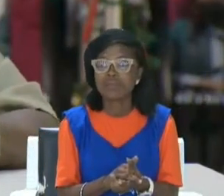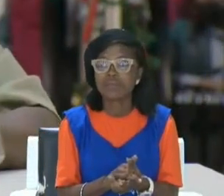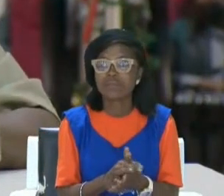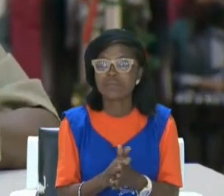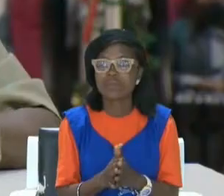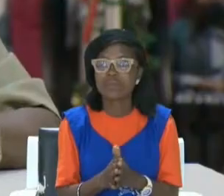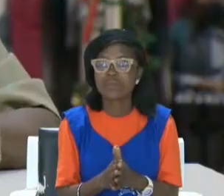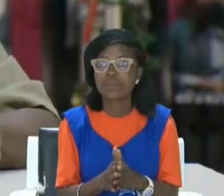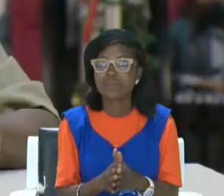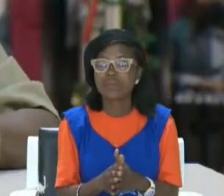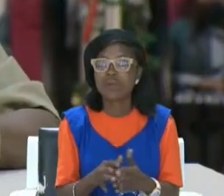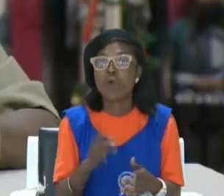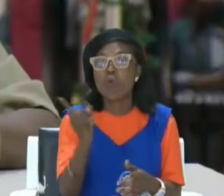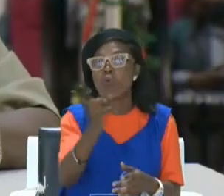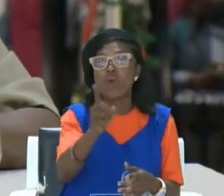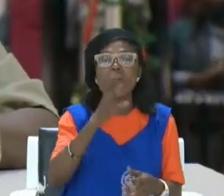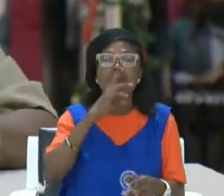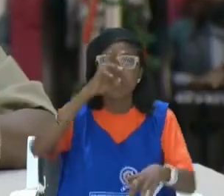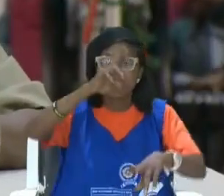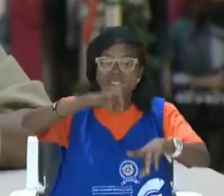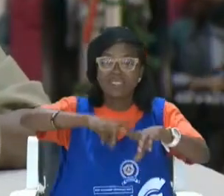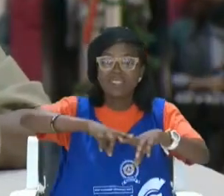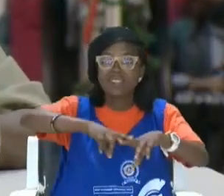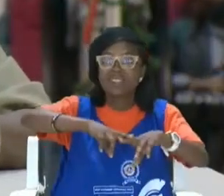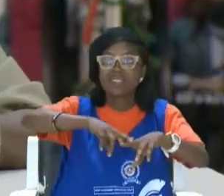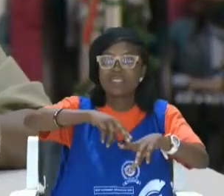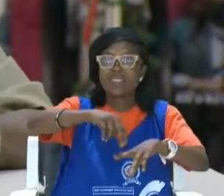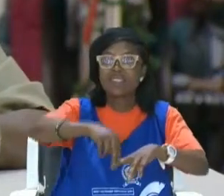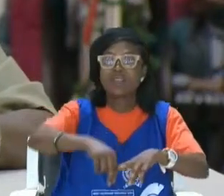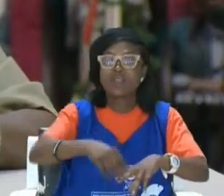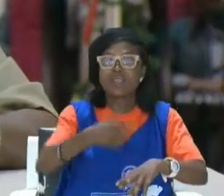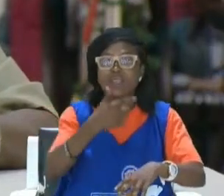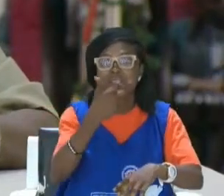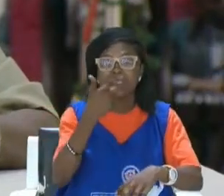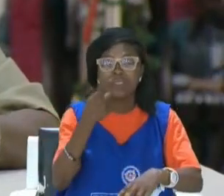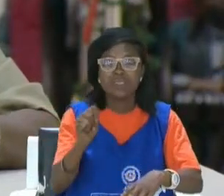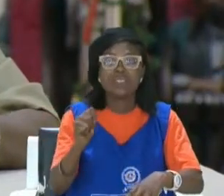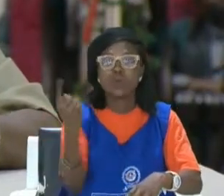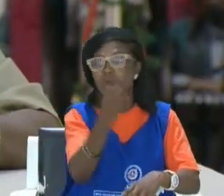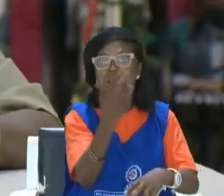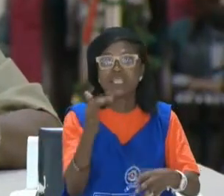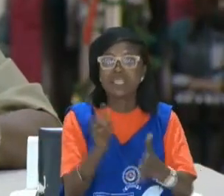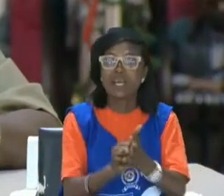and where you are seated, the only thing that will remain there will be the dress you are wearing,